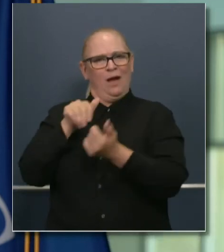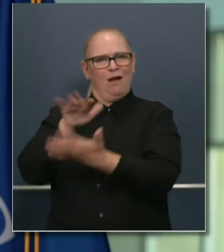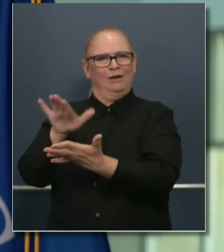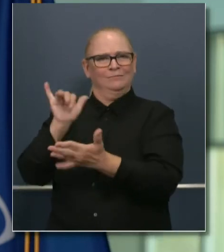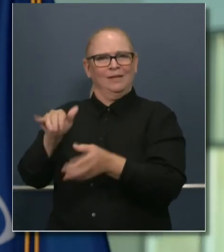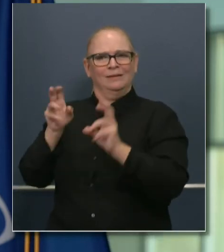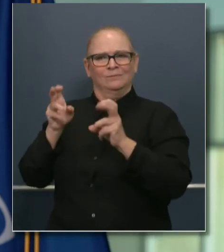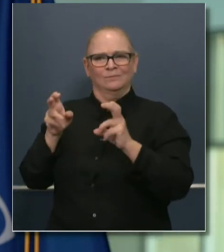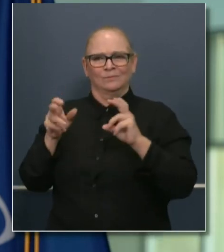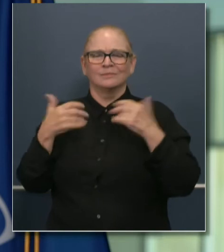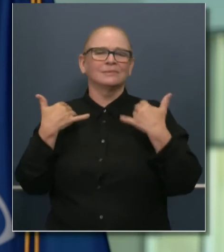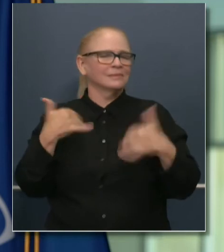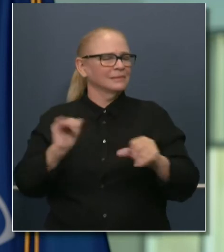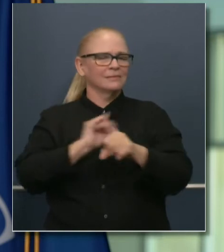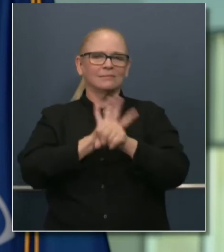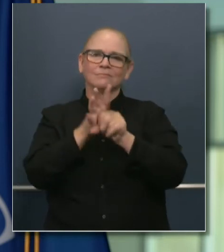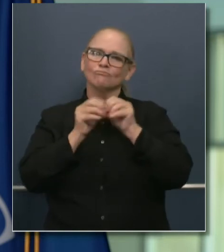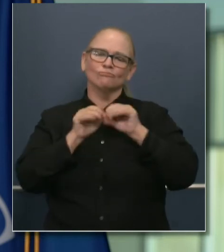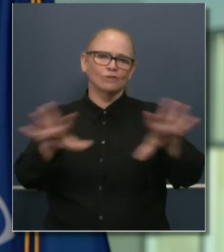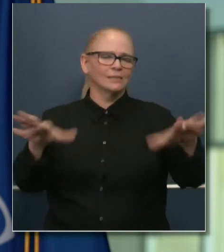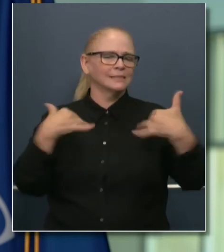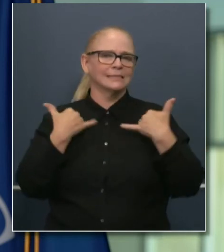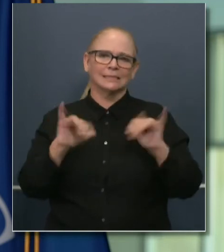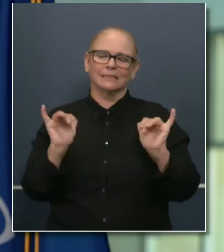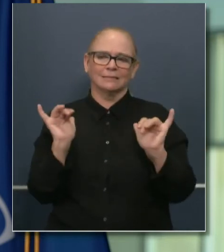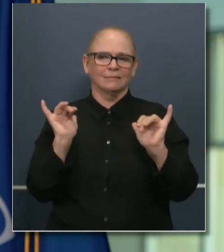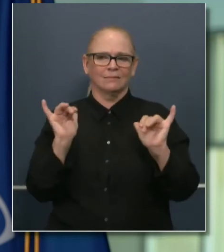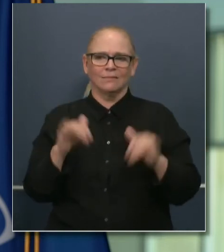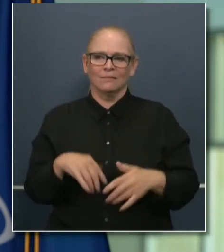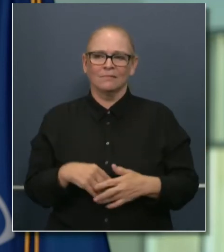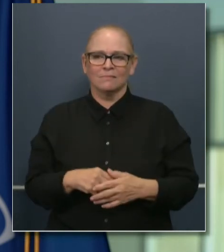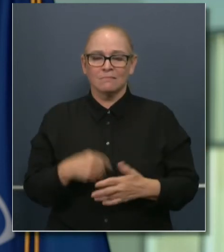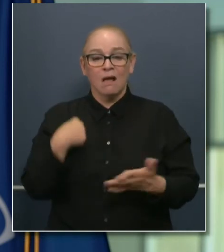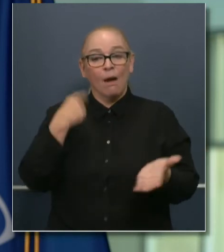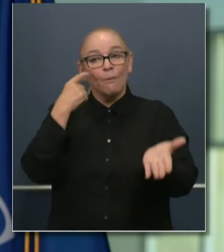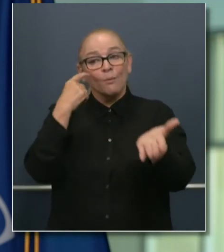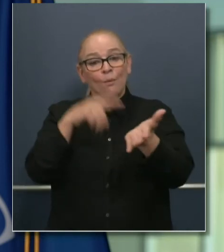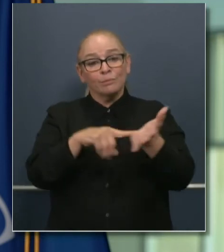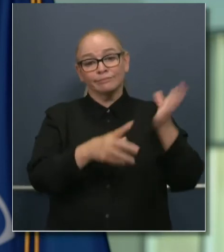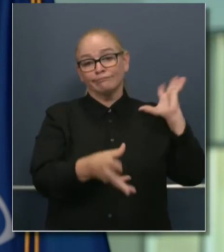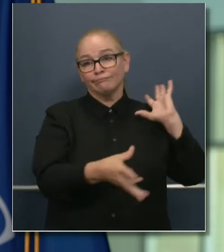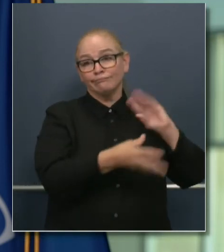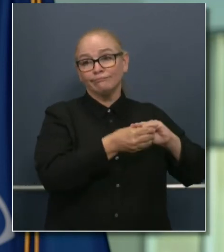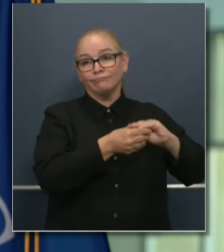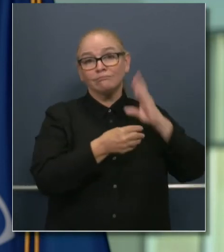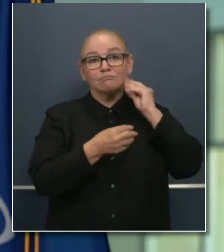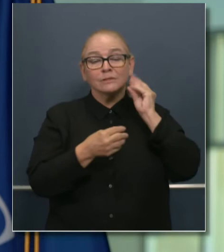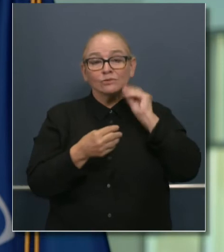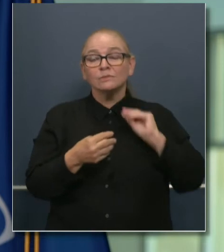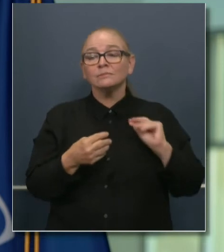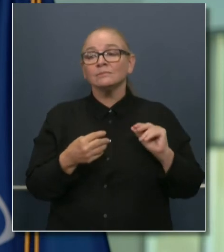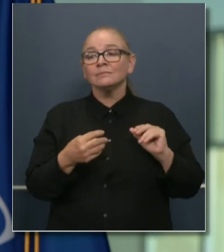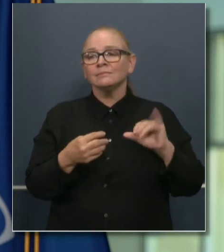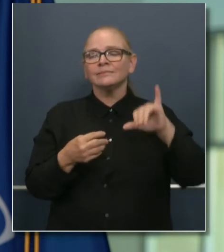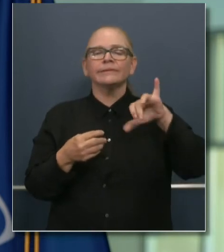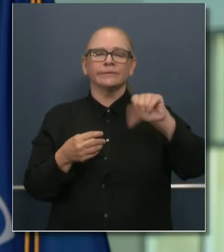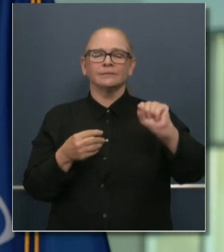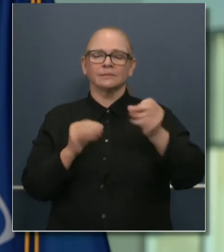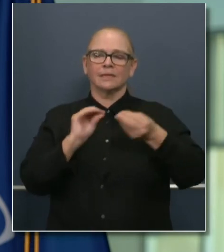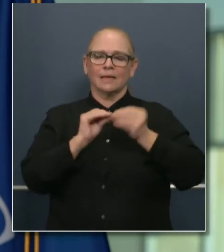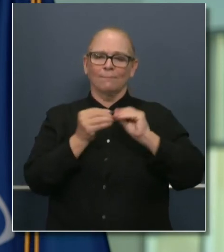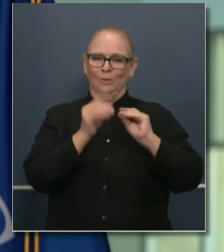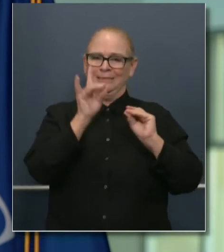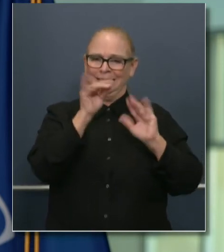lesson that we've learned from the California experience, while it is true the positivity rates in this state have